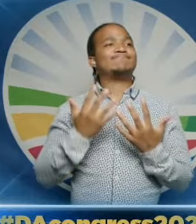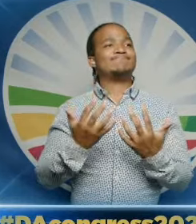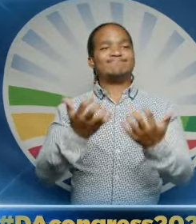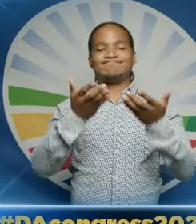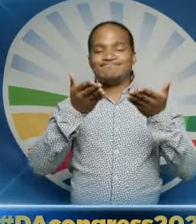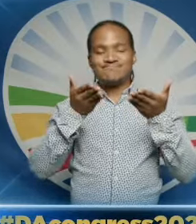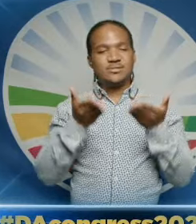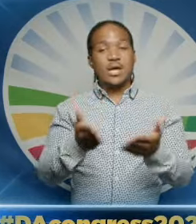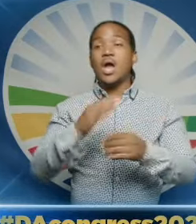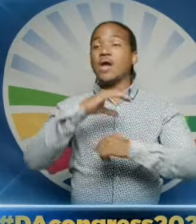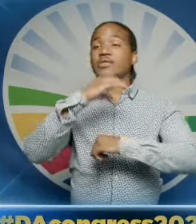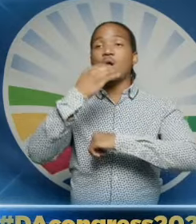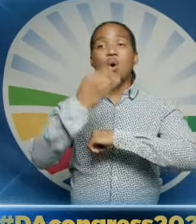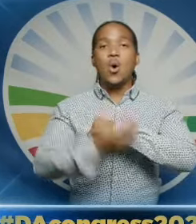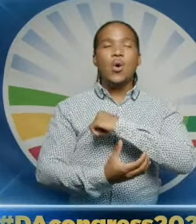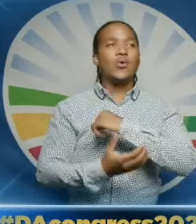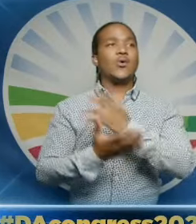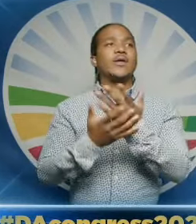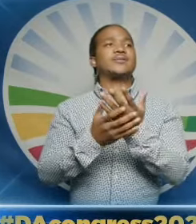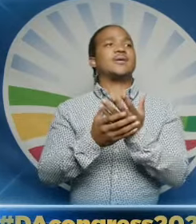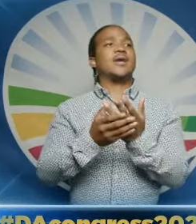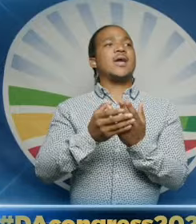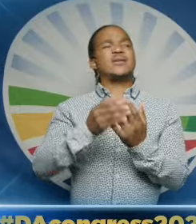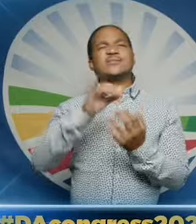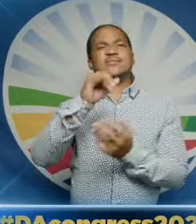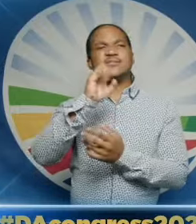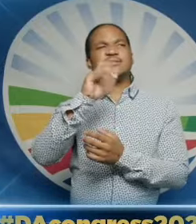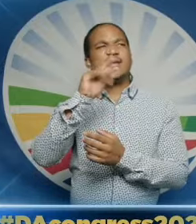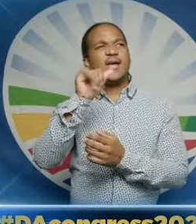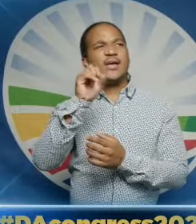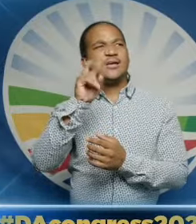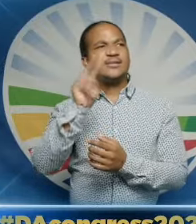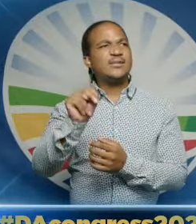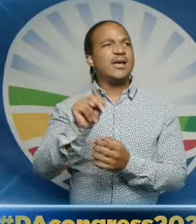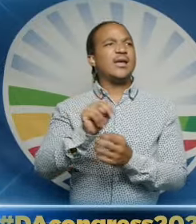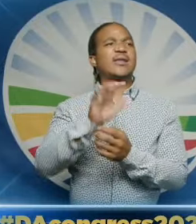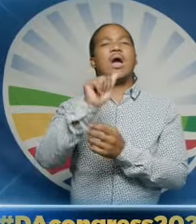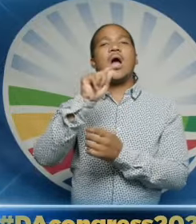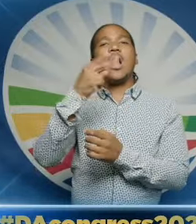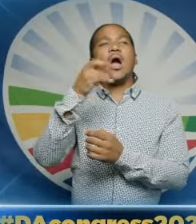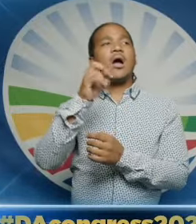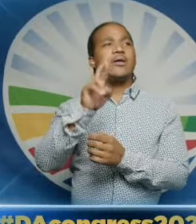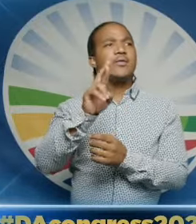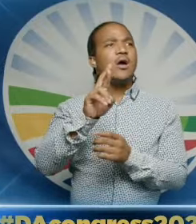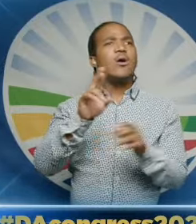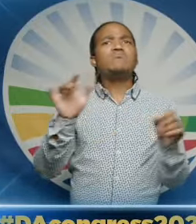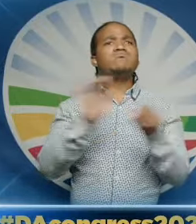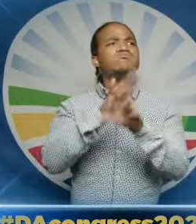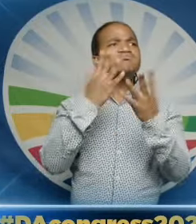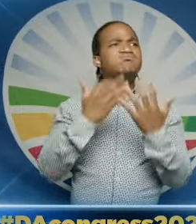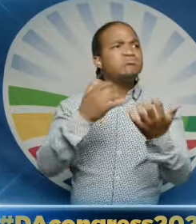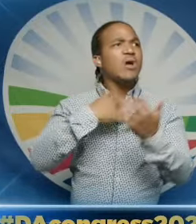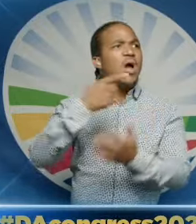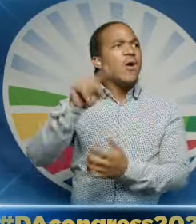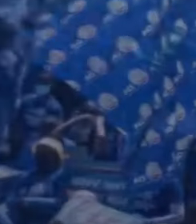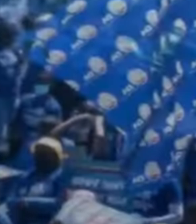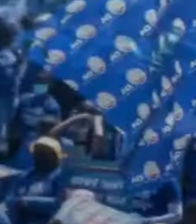at Congress, Tammy Jackson, ready on the floor of Congress. Is that right,